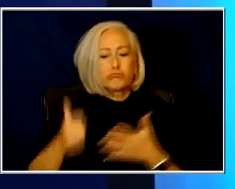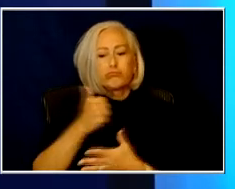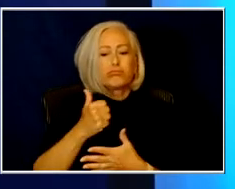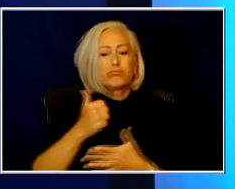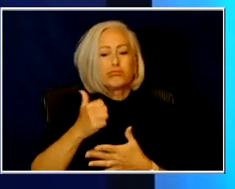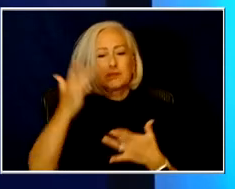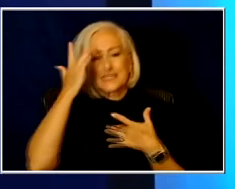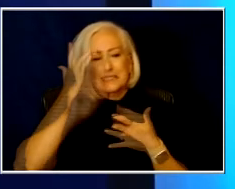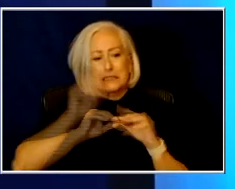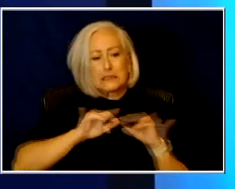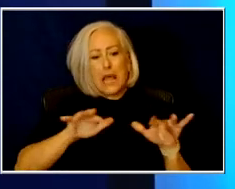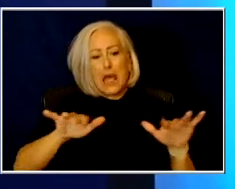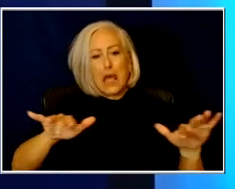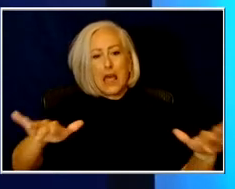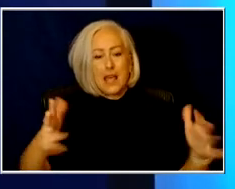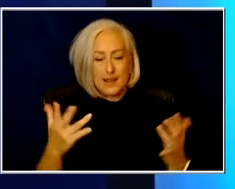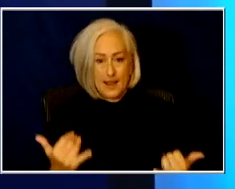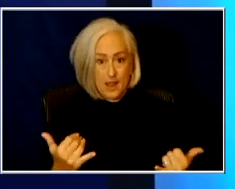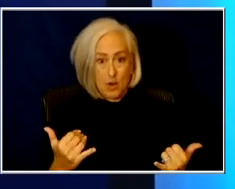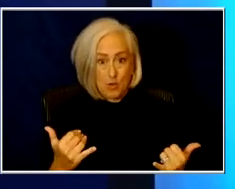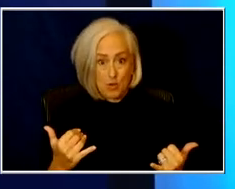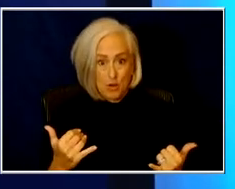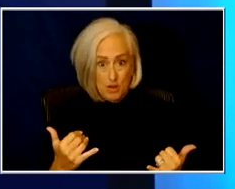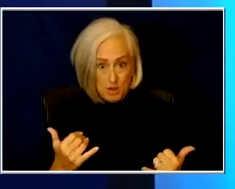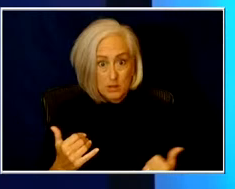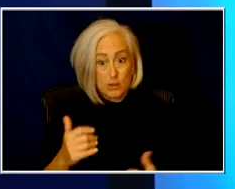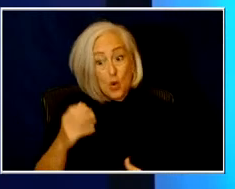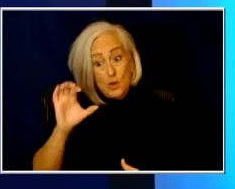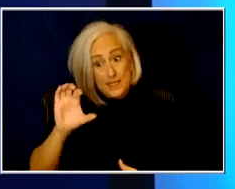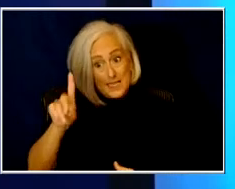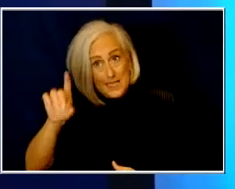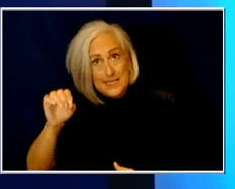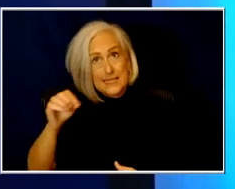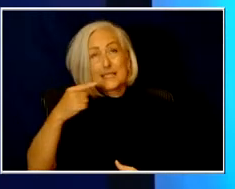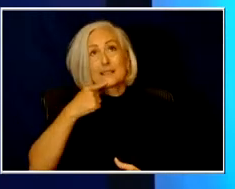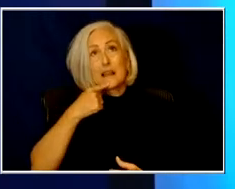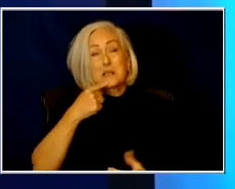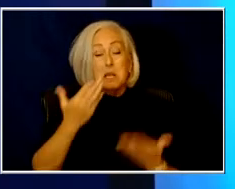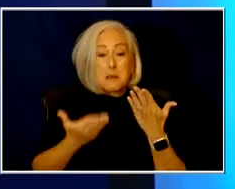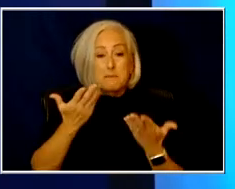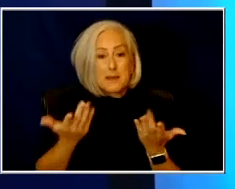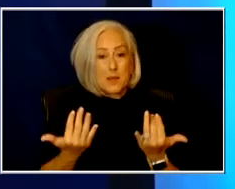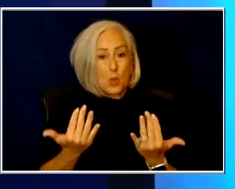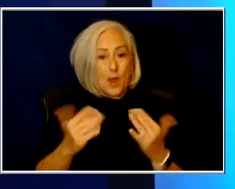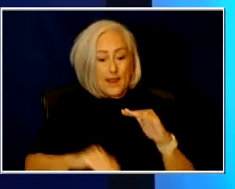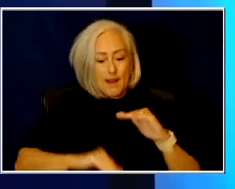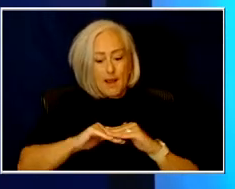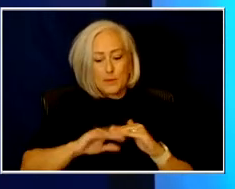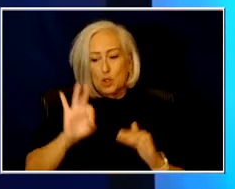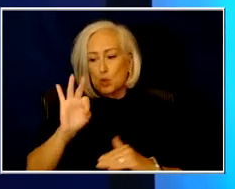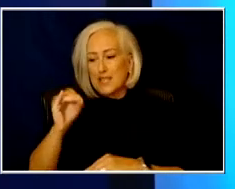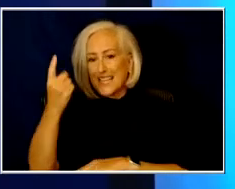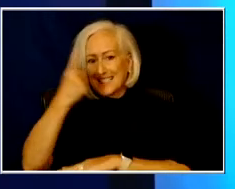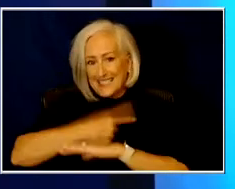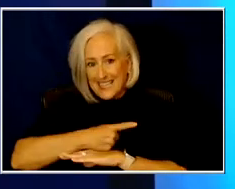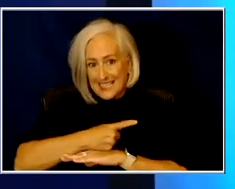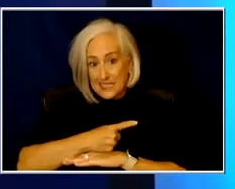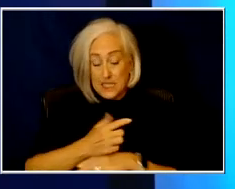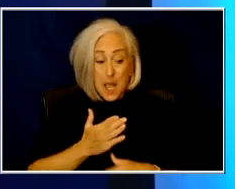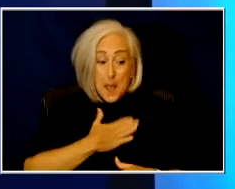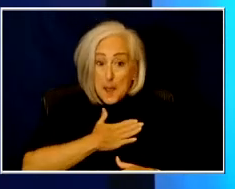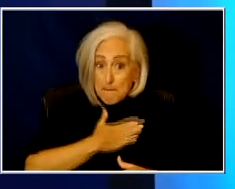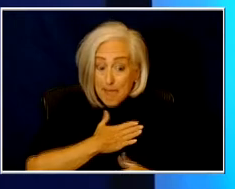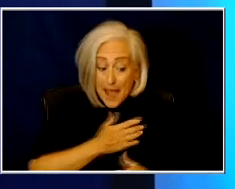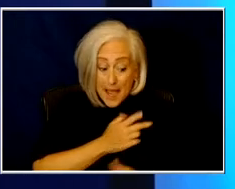there is that consideration from the CDC to wait up to 90 days to get the vaccine I am recommending to my patients